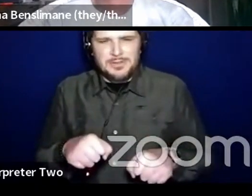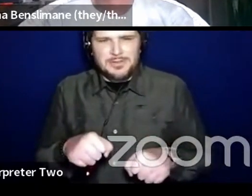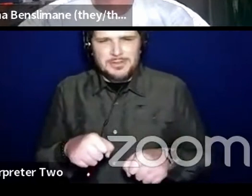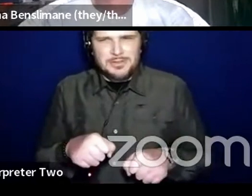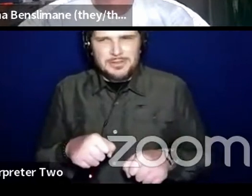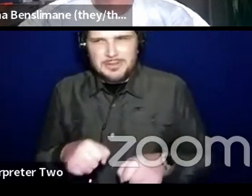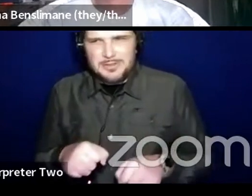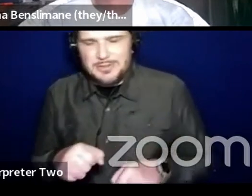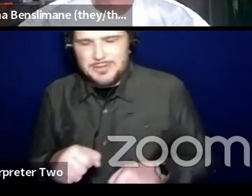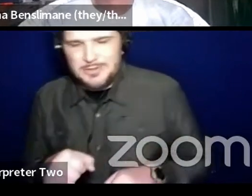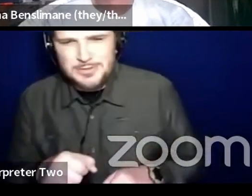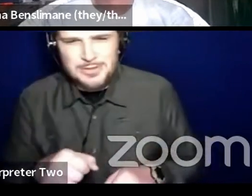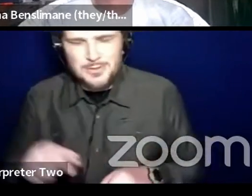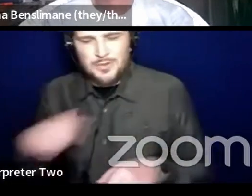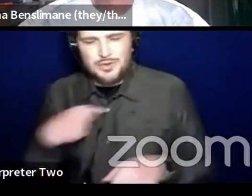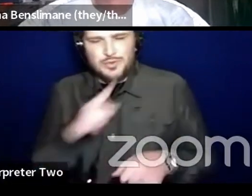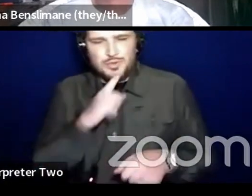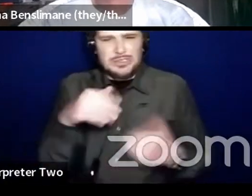age, that